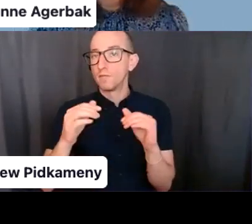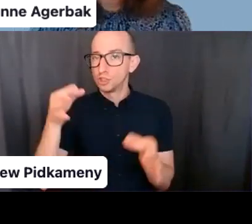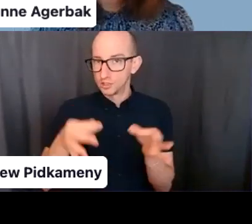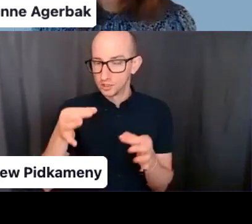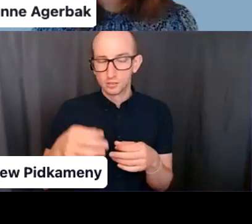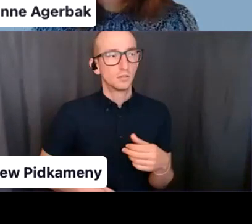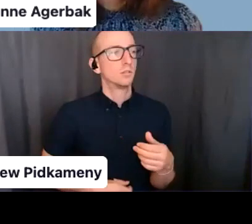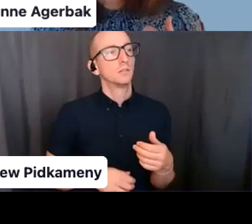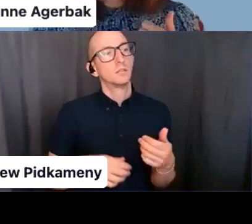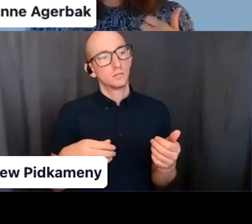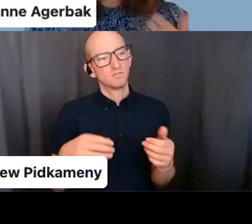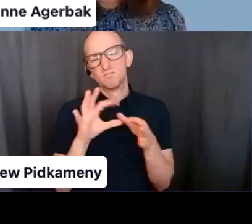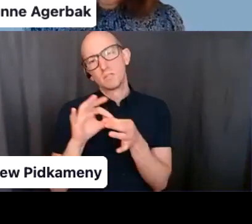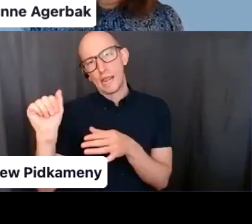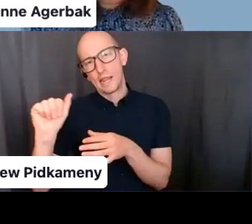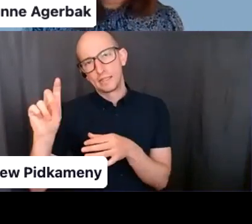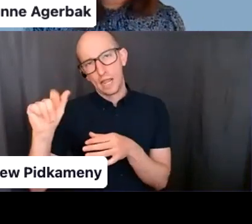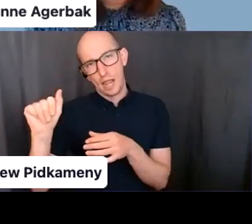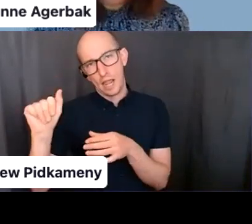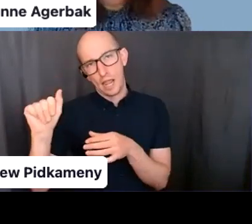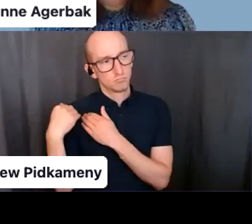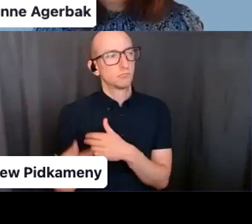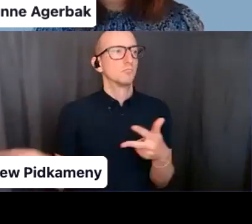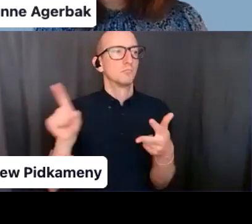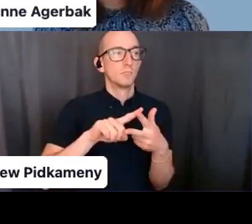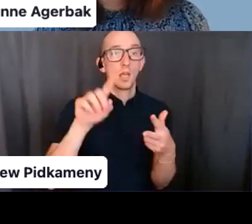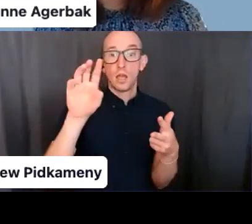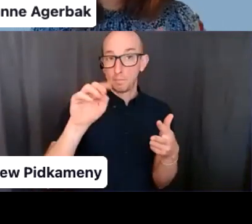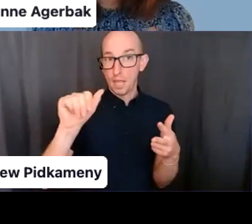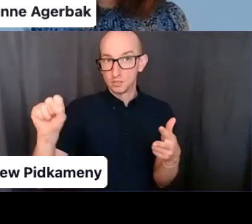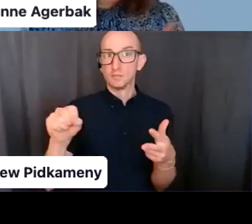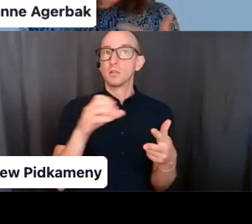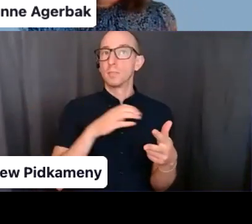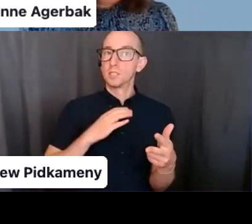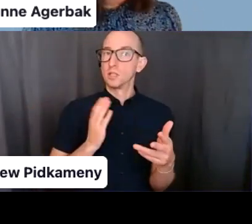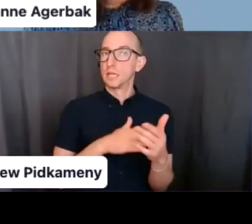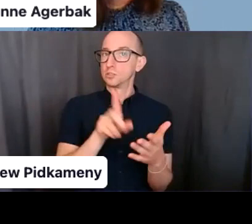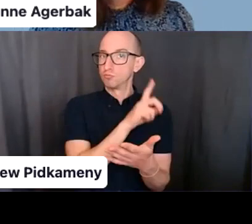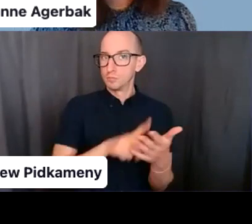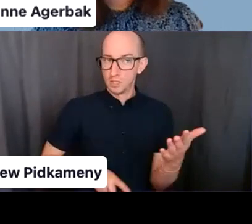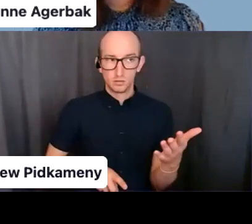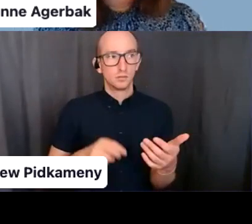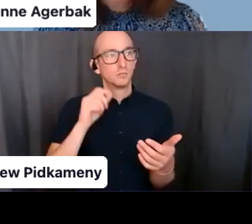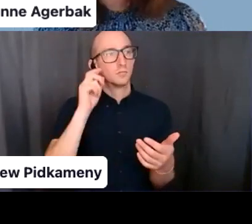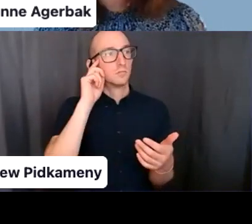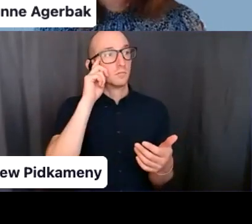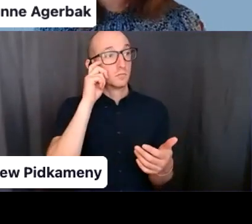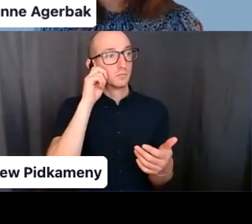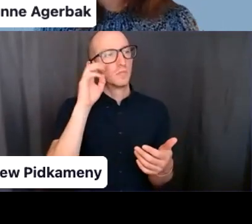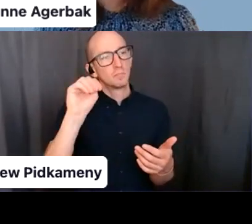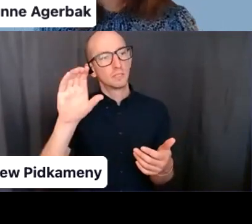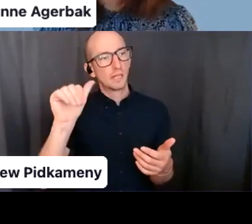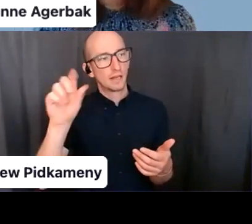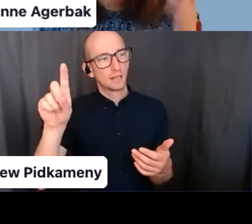the ADA, Massachusetts Commission Against Discrimination for the Massachusetts Service